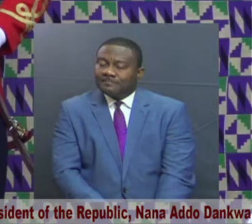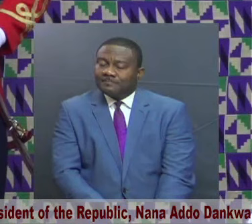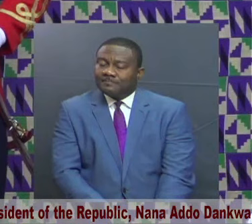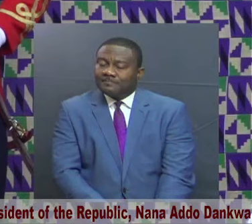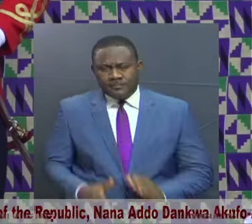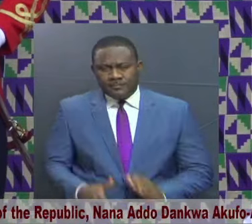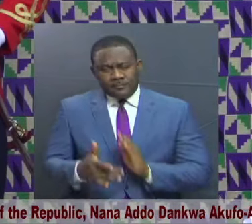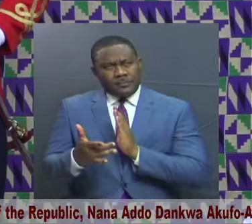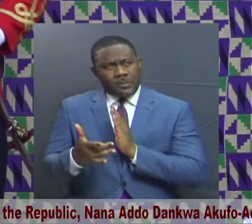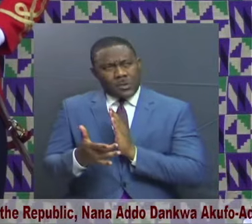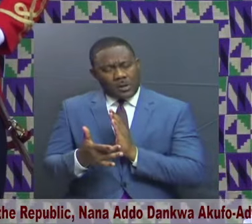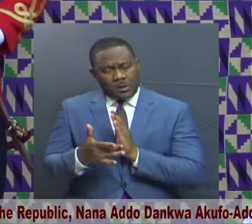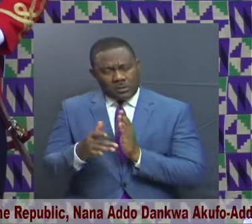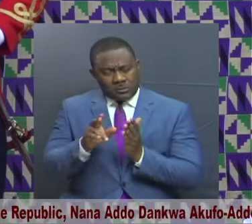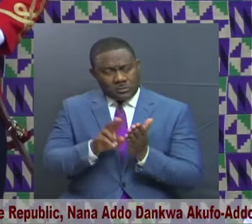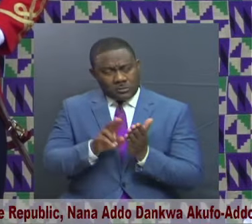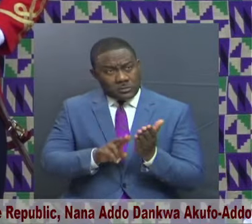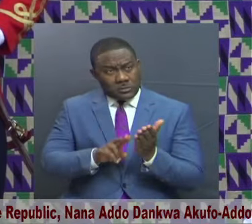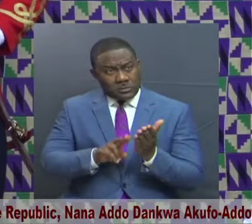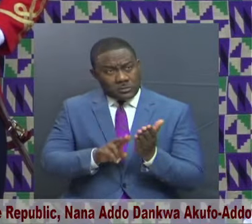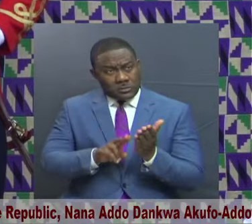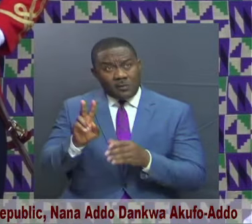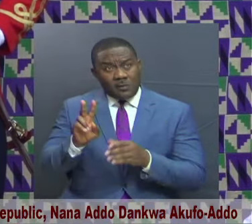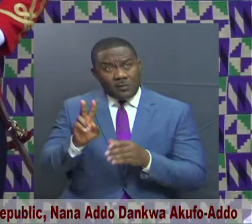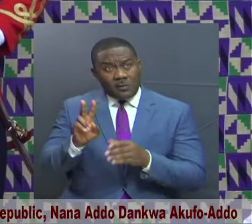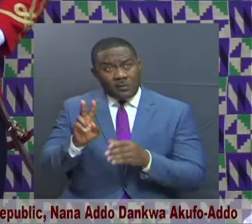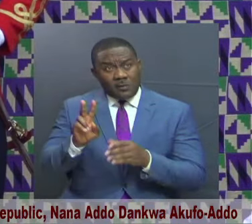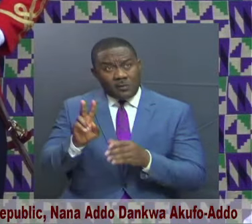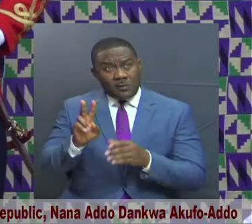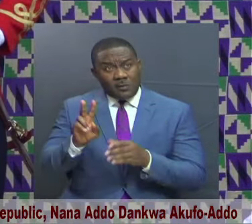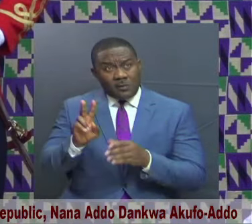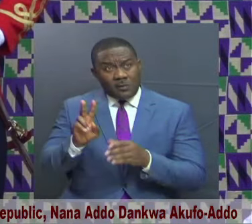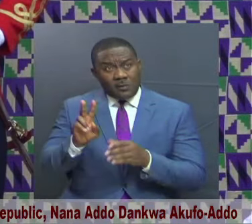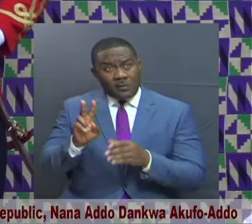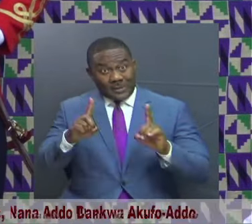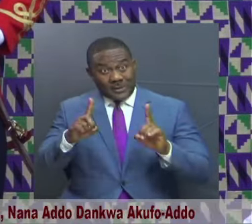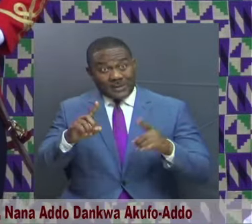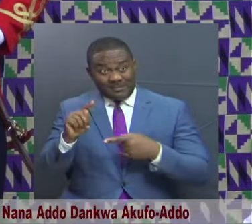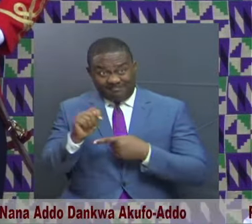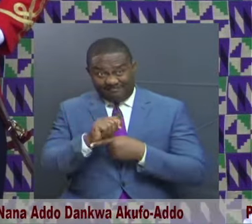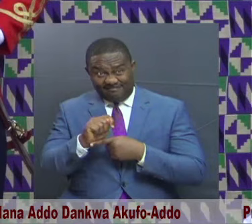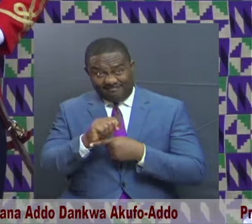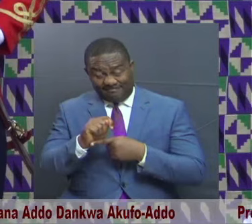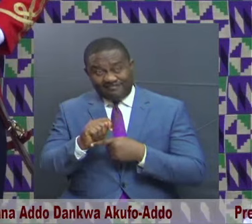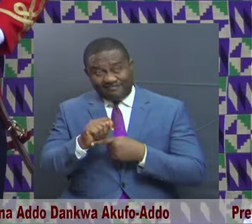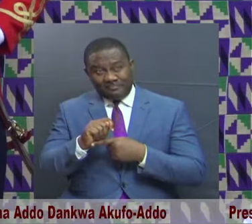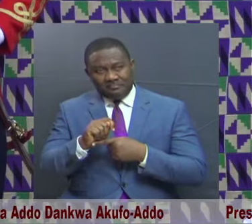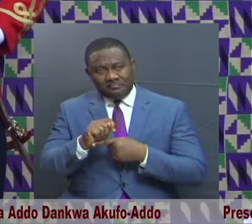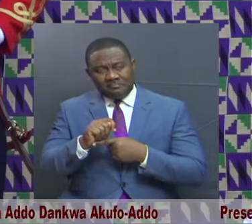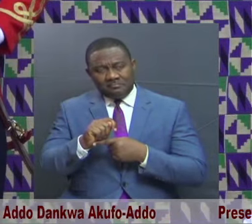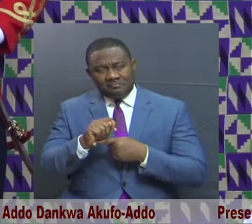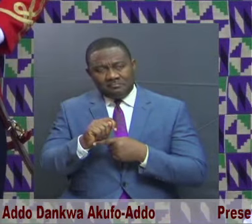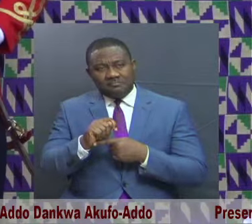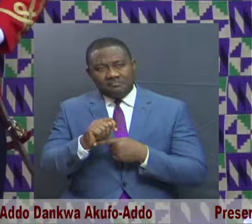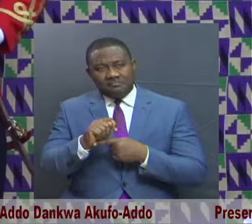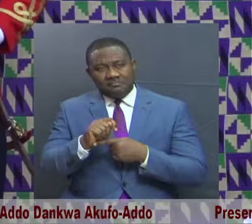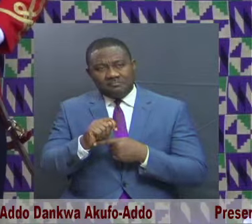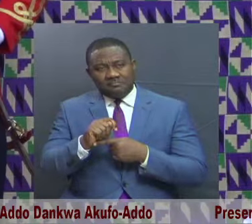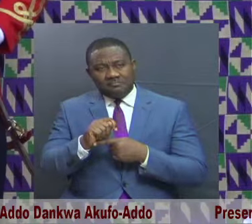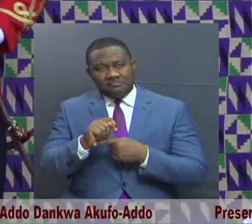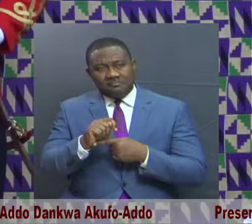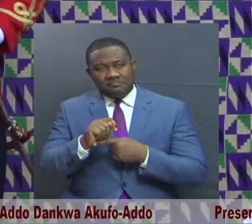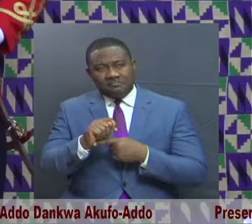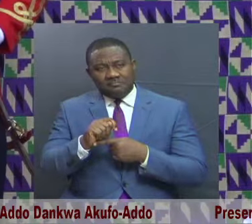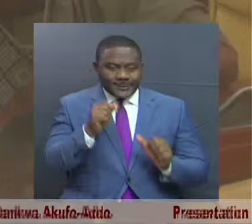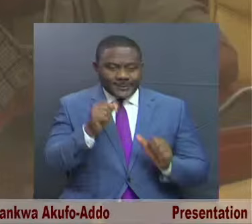of Technical and Universal and vocational education and training in the country's industrialization agenda the government